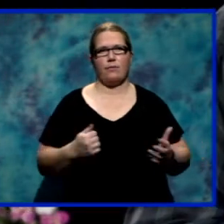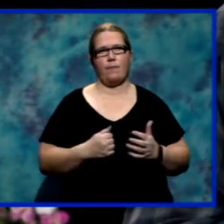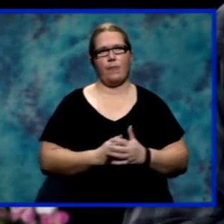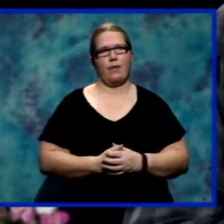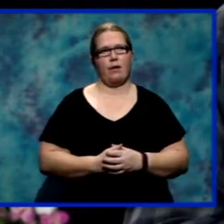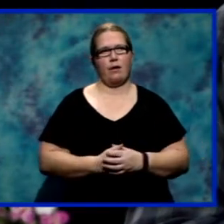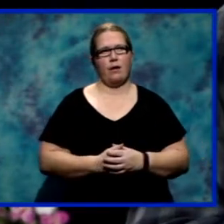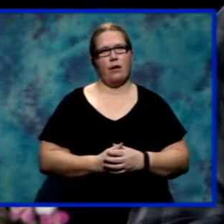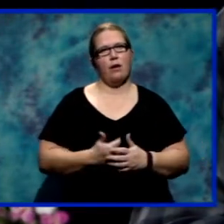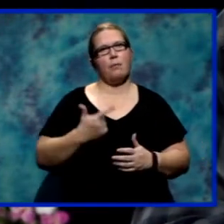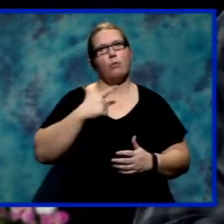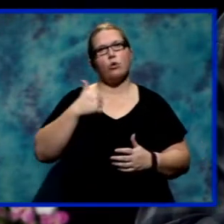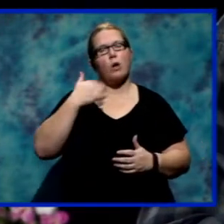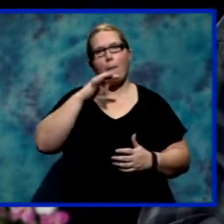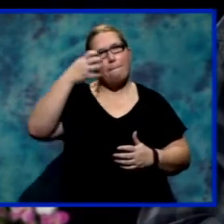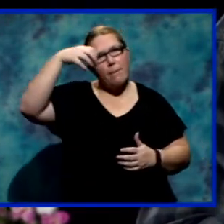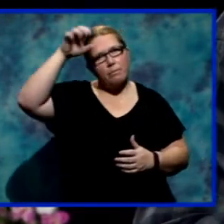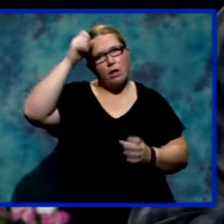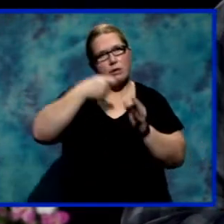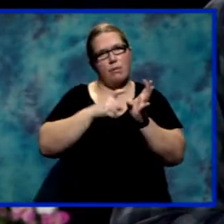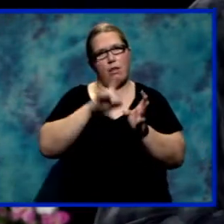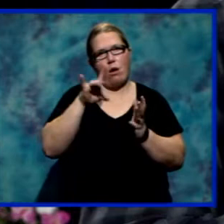We're not baptized by the Holy Spirit.